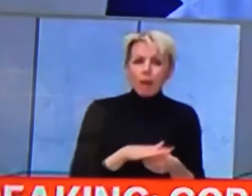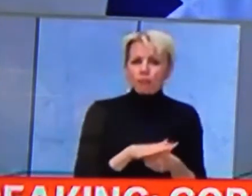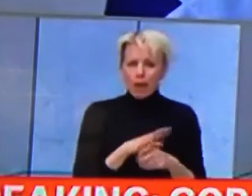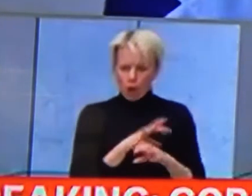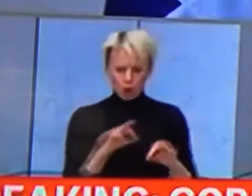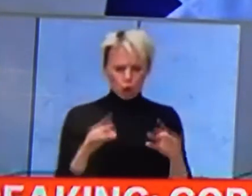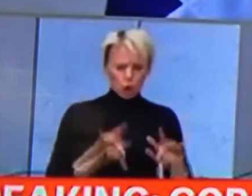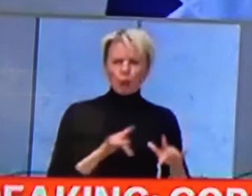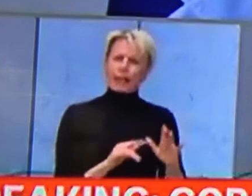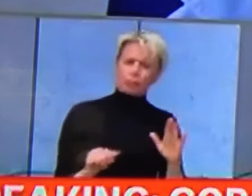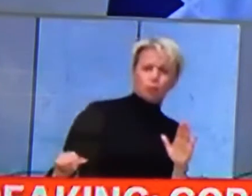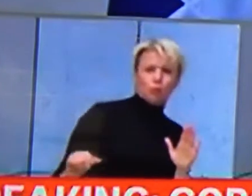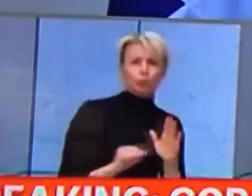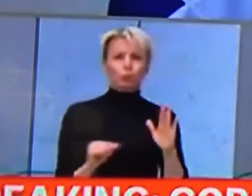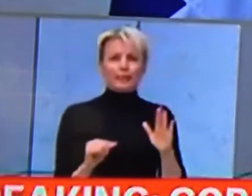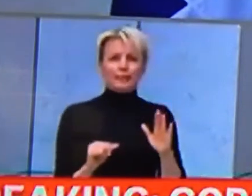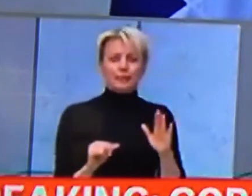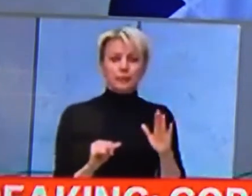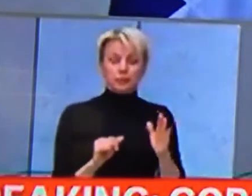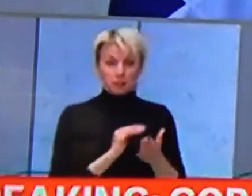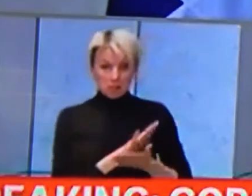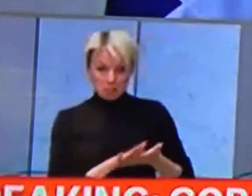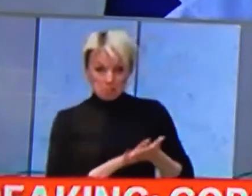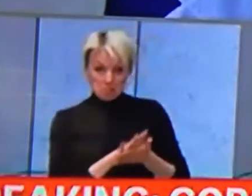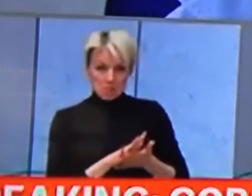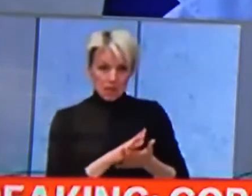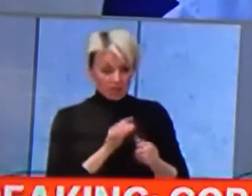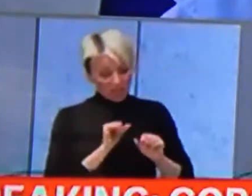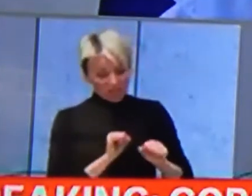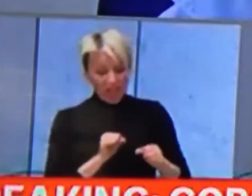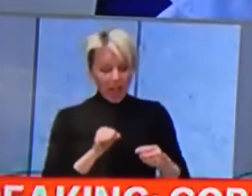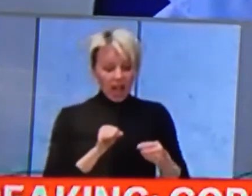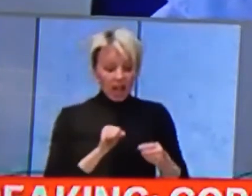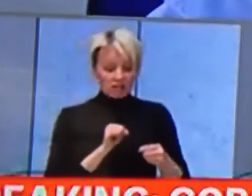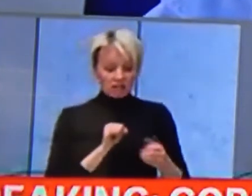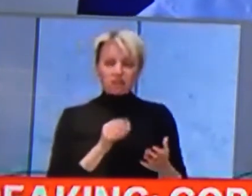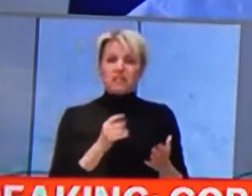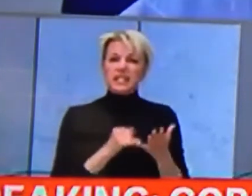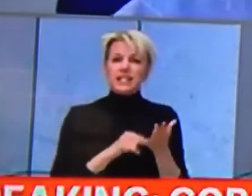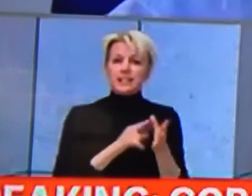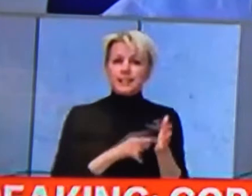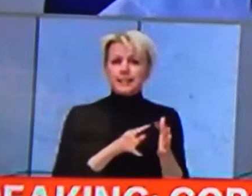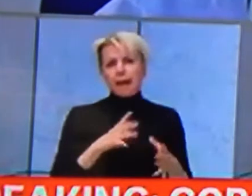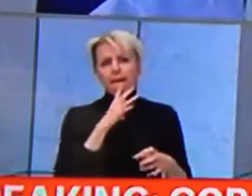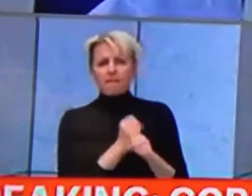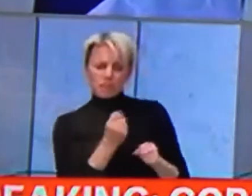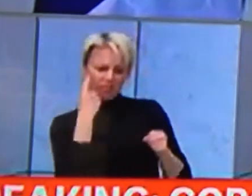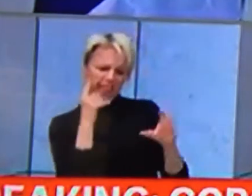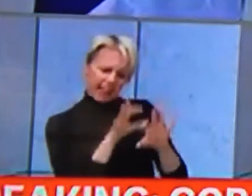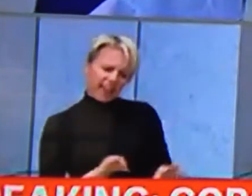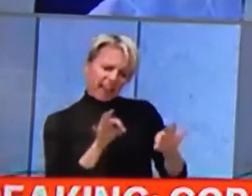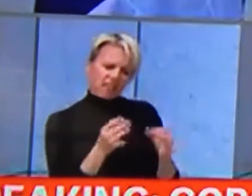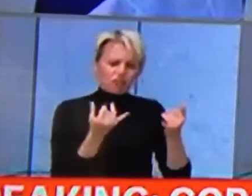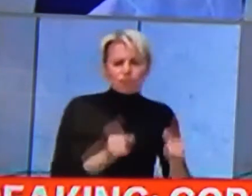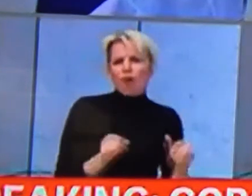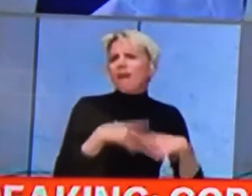any way a suggestion that those jurisdictions are taking this any less seriously. It is just saying that where they're at, the restrictions are relevant